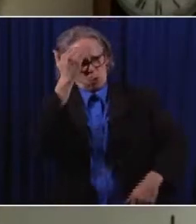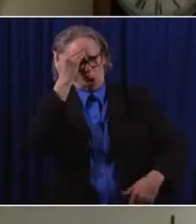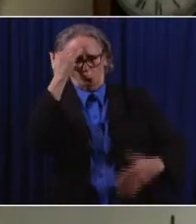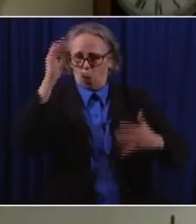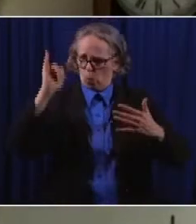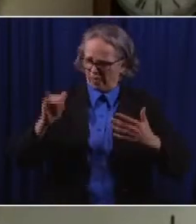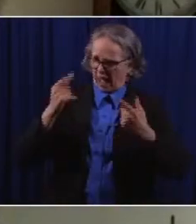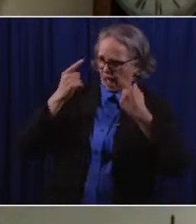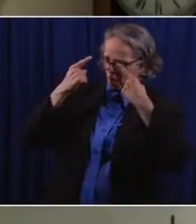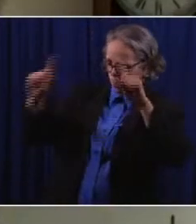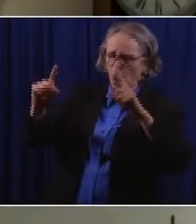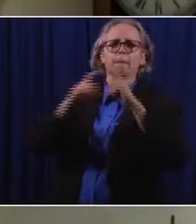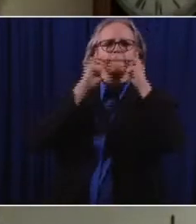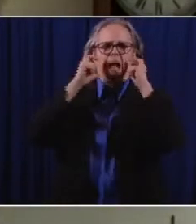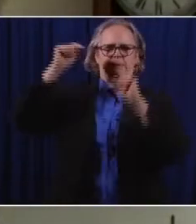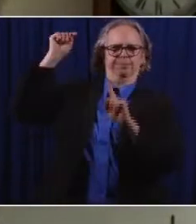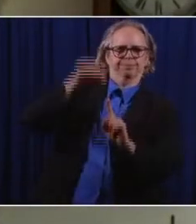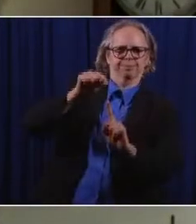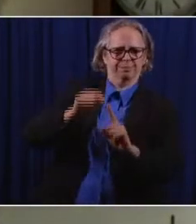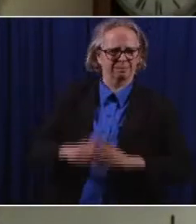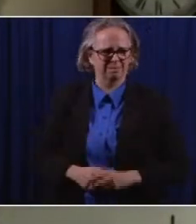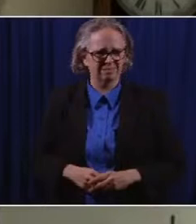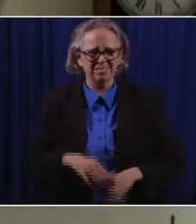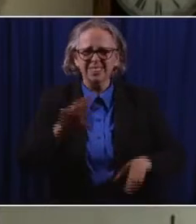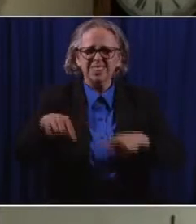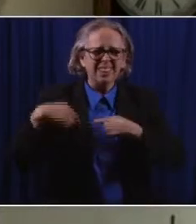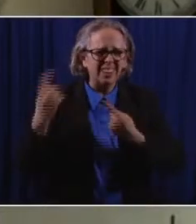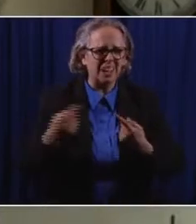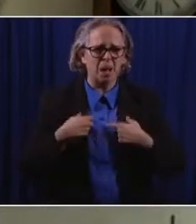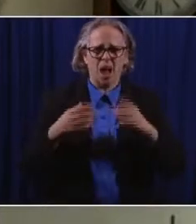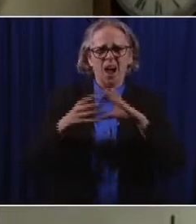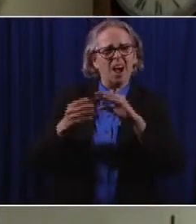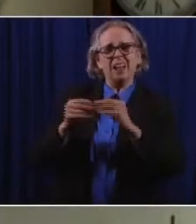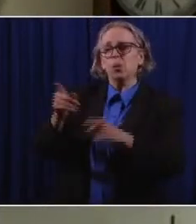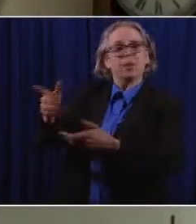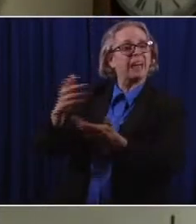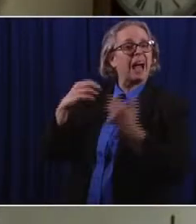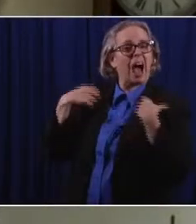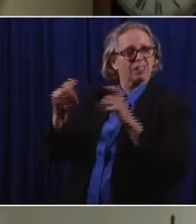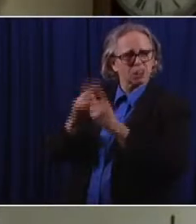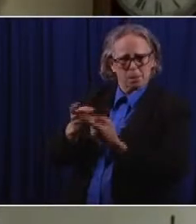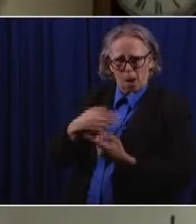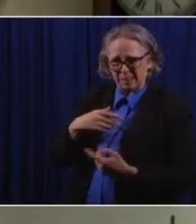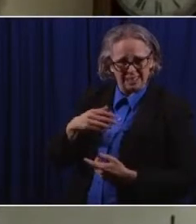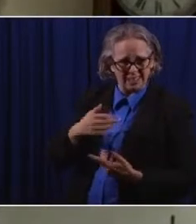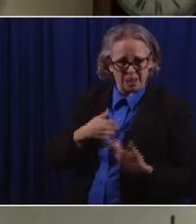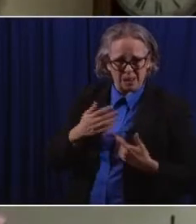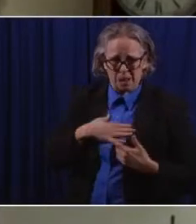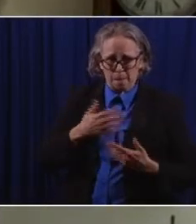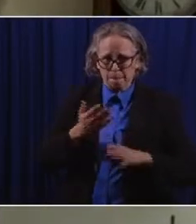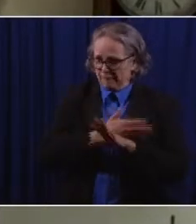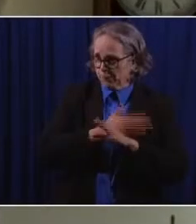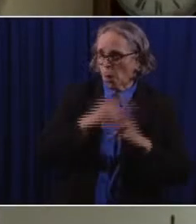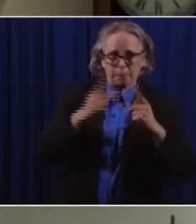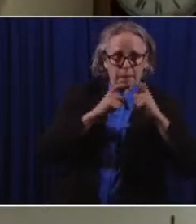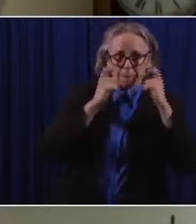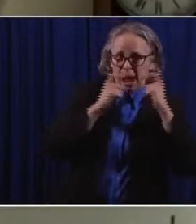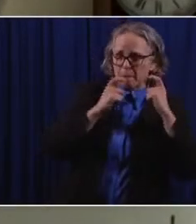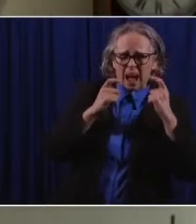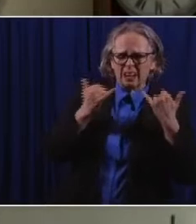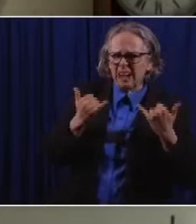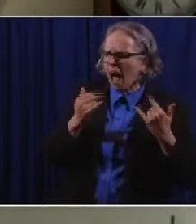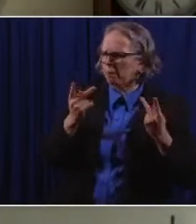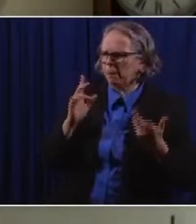phone this week with a number of health directors who said, look, our mask compliance was going up. It was great. Now it's starting to go down again. And I get it.